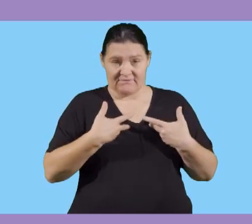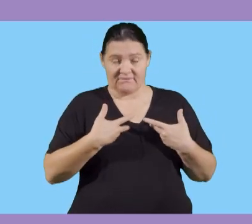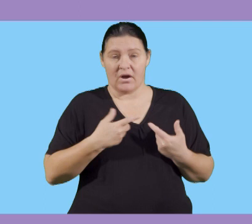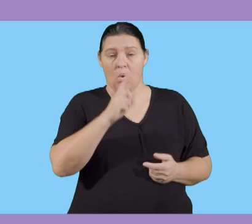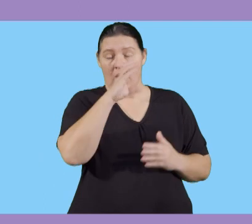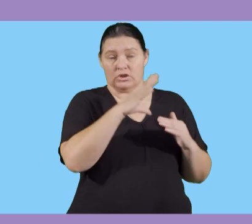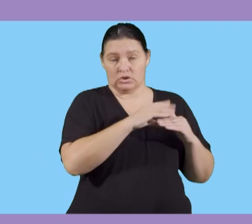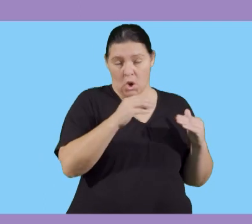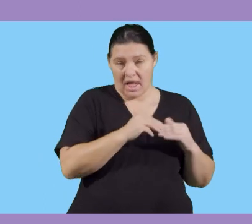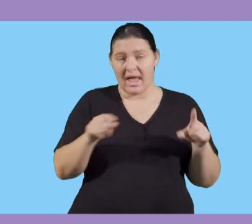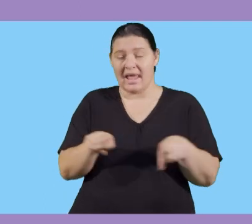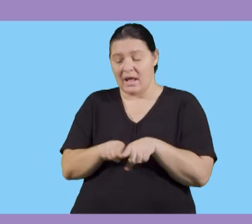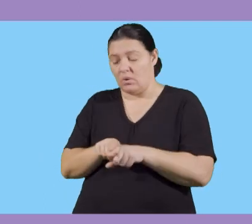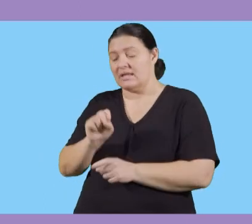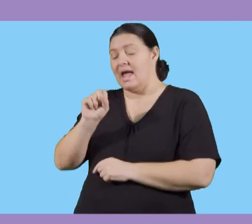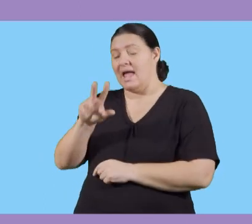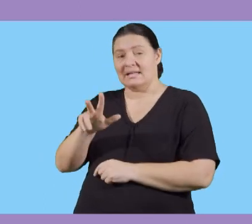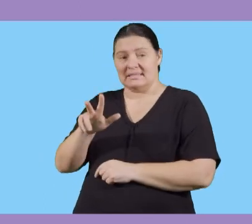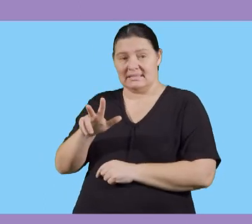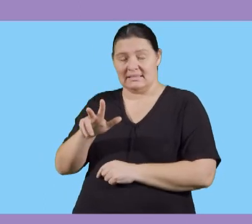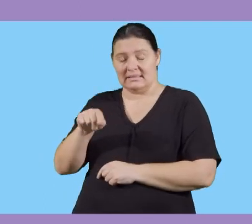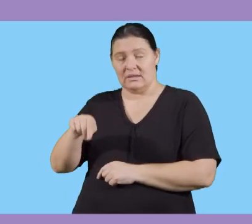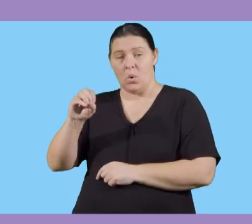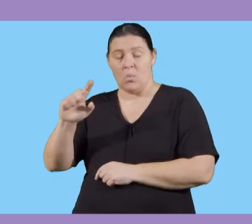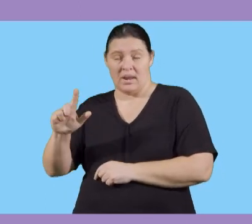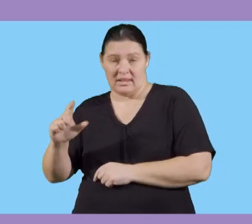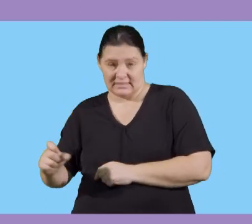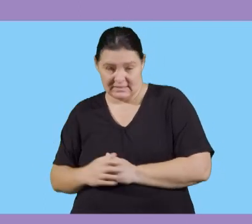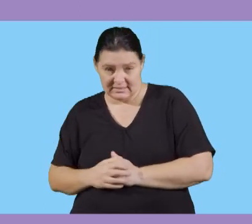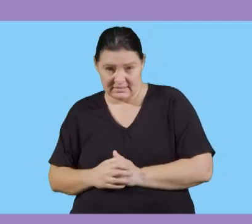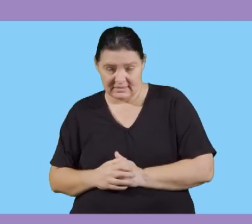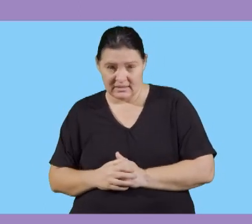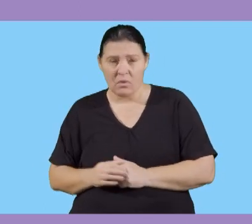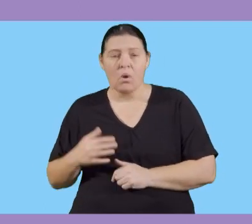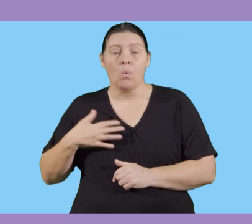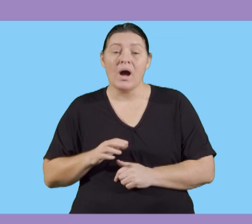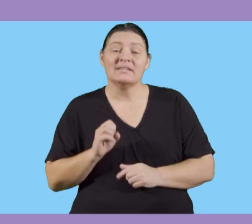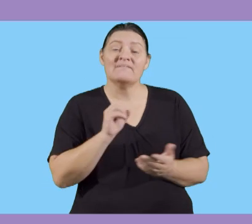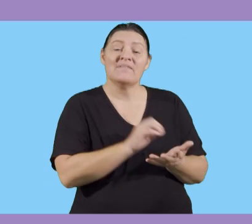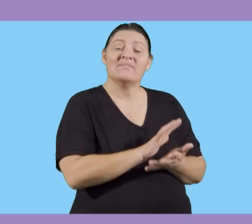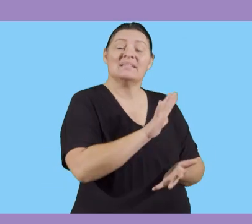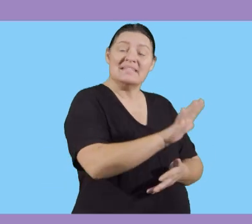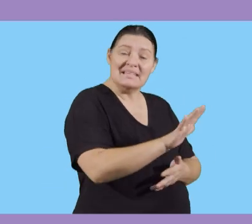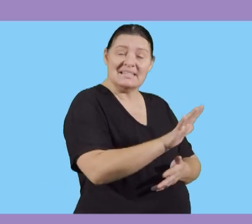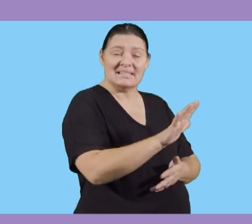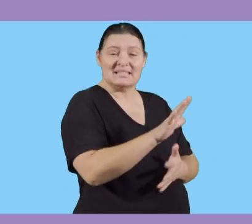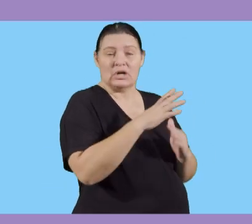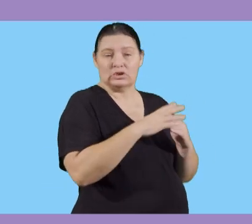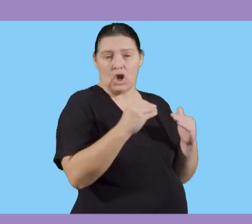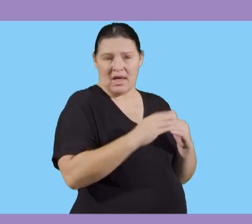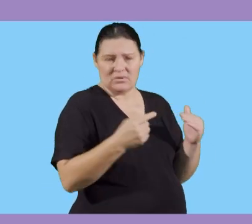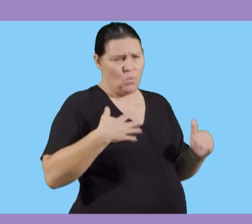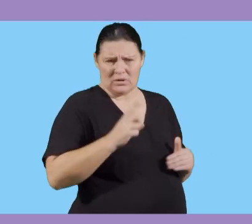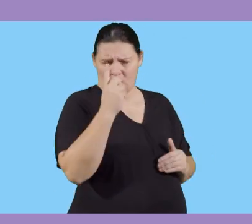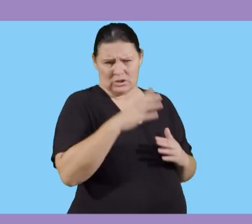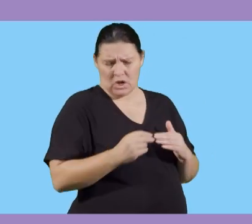given $1 is to 18 rands, but now we are looking for $15 and